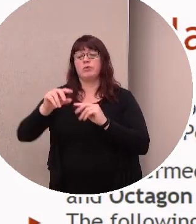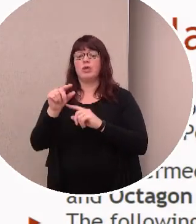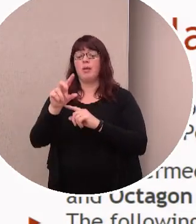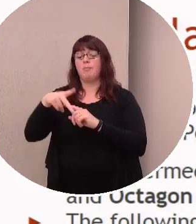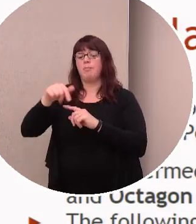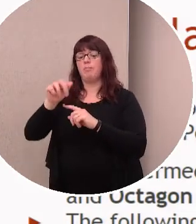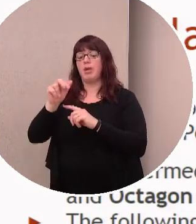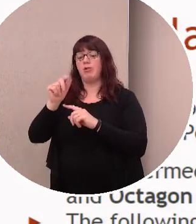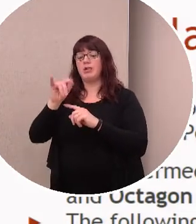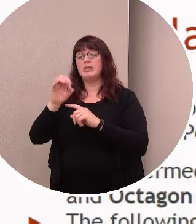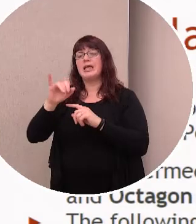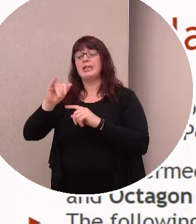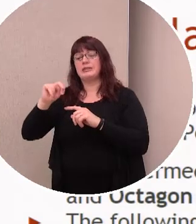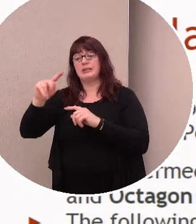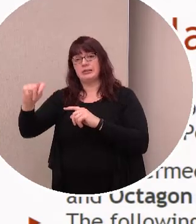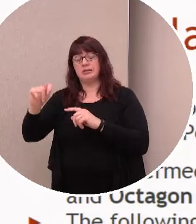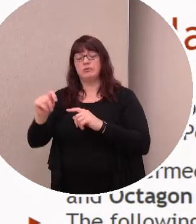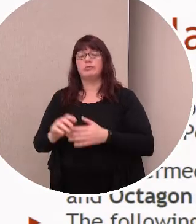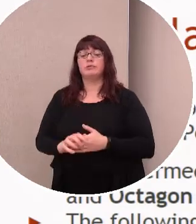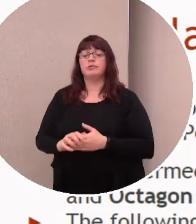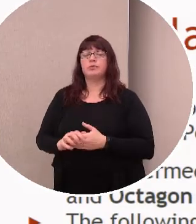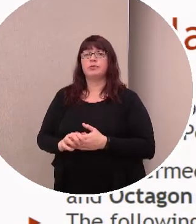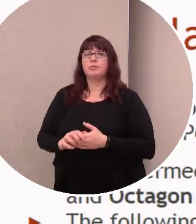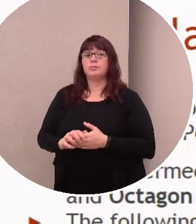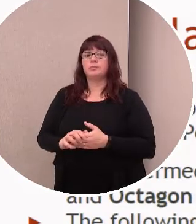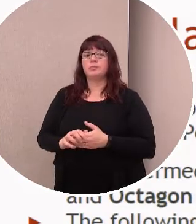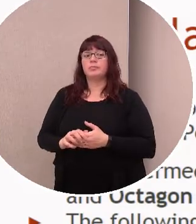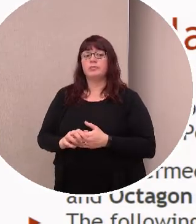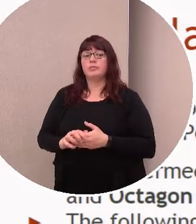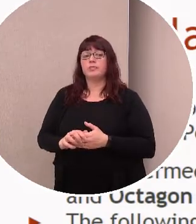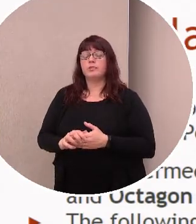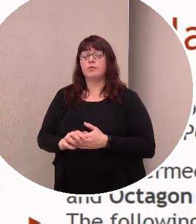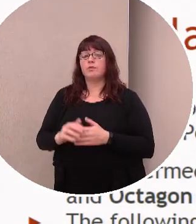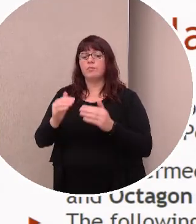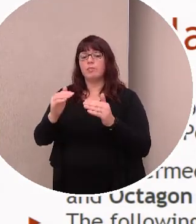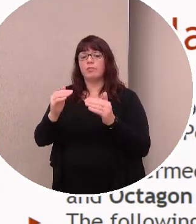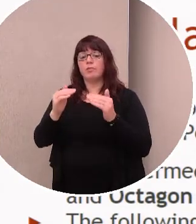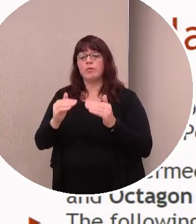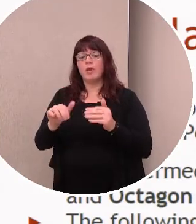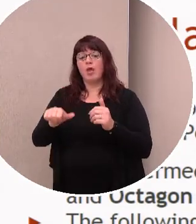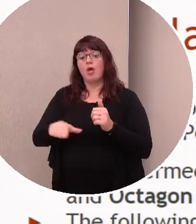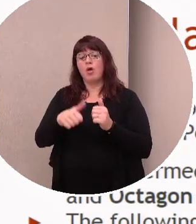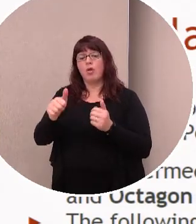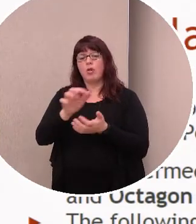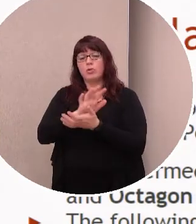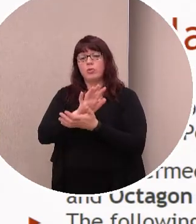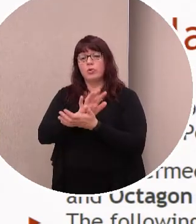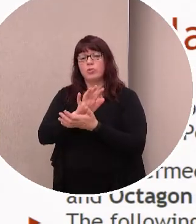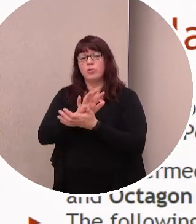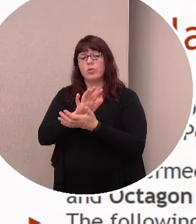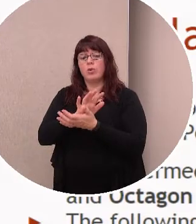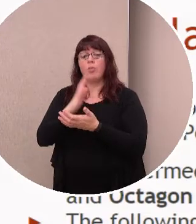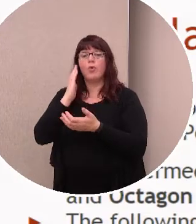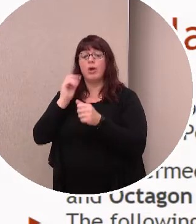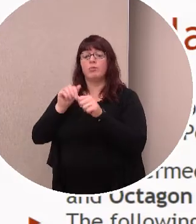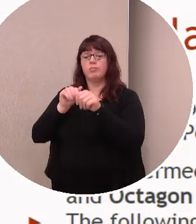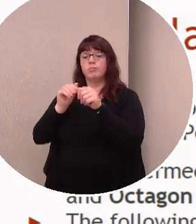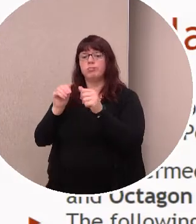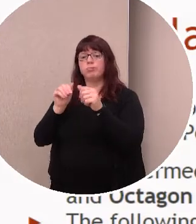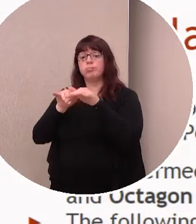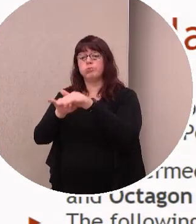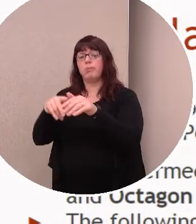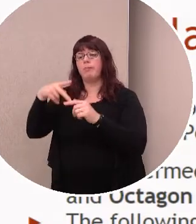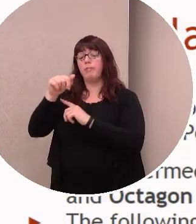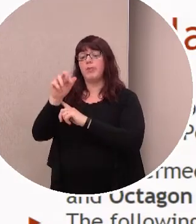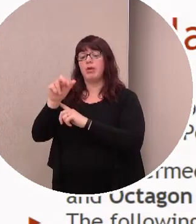9. And the other school that will be feeding into Paradise Intermediate